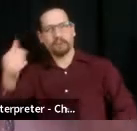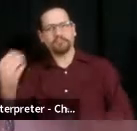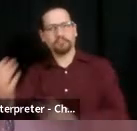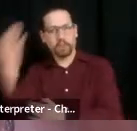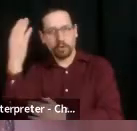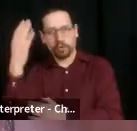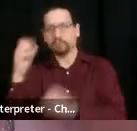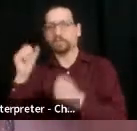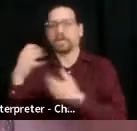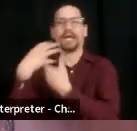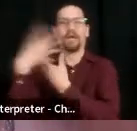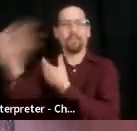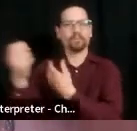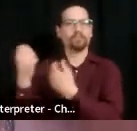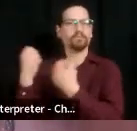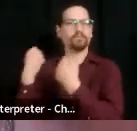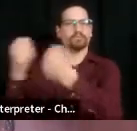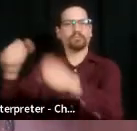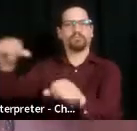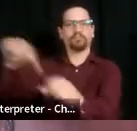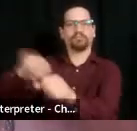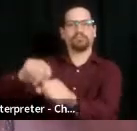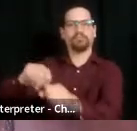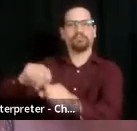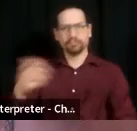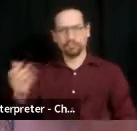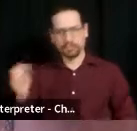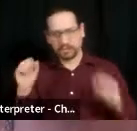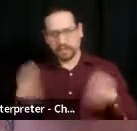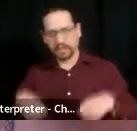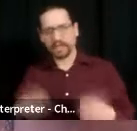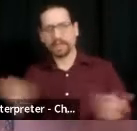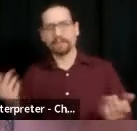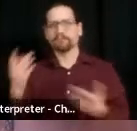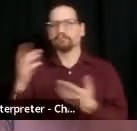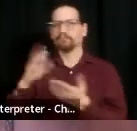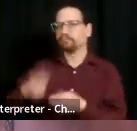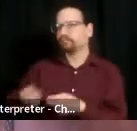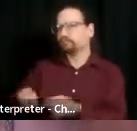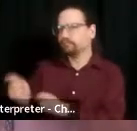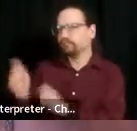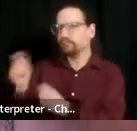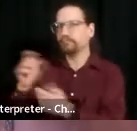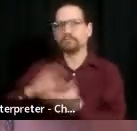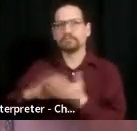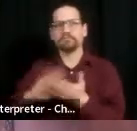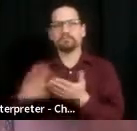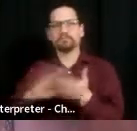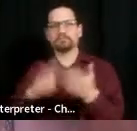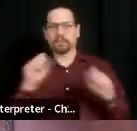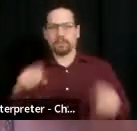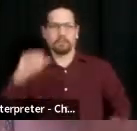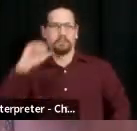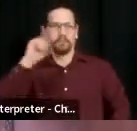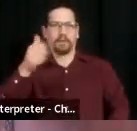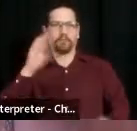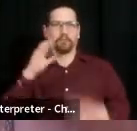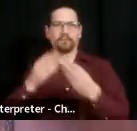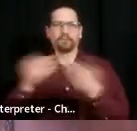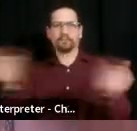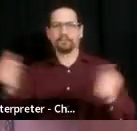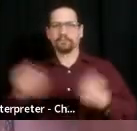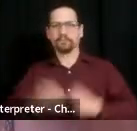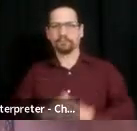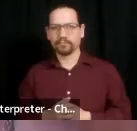then. Governor, this may be for you or for Director Alvidi. You mentioned that some municipalities are actually taking plows off